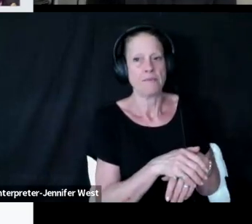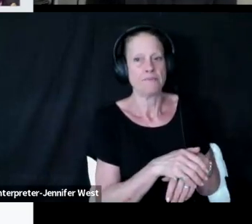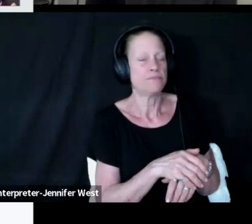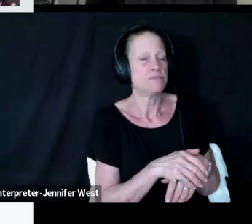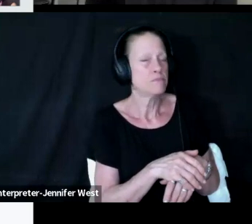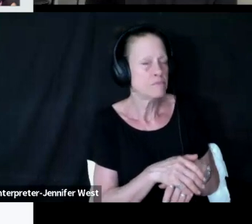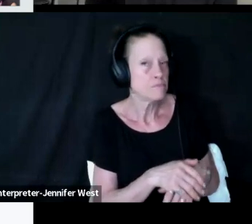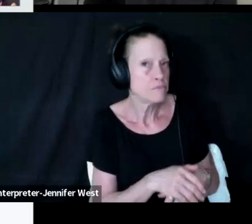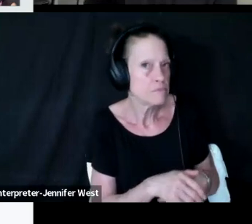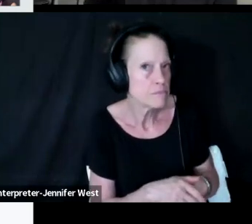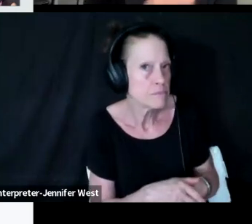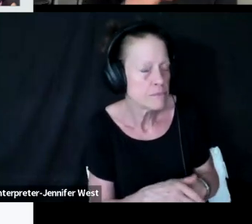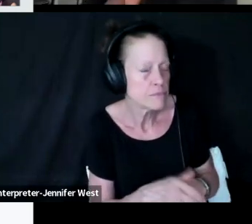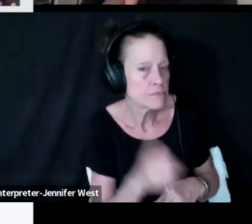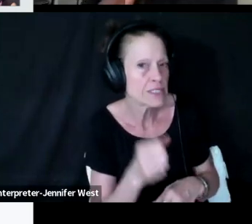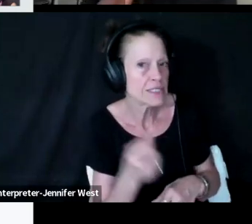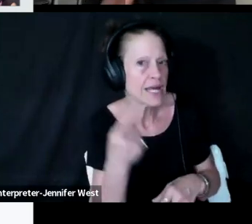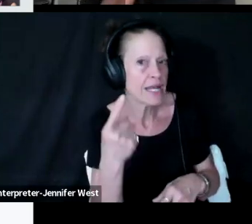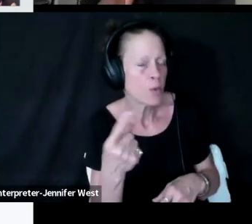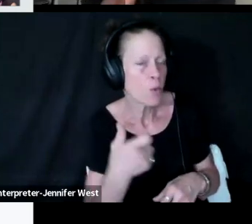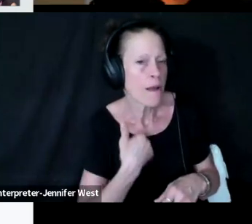Does anybody know that answer?